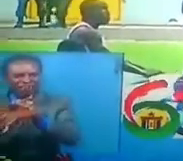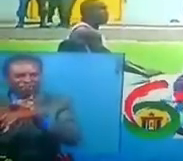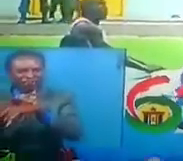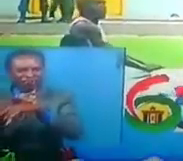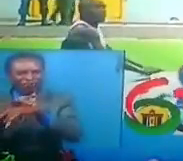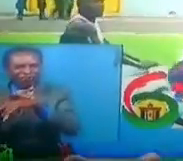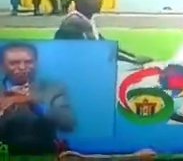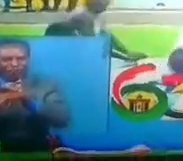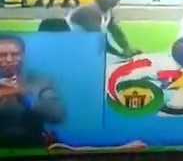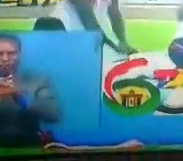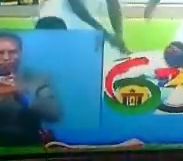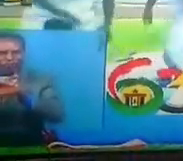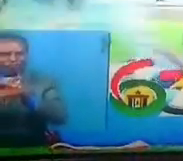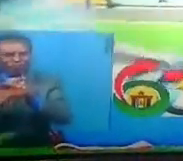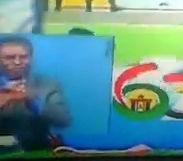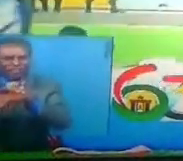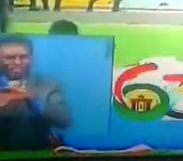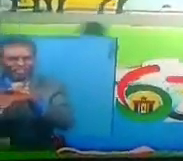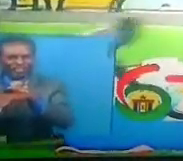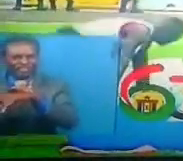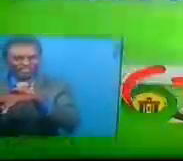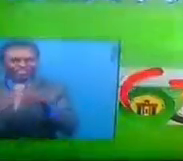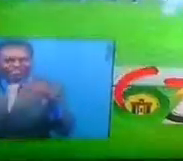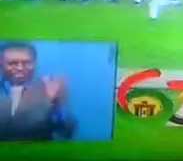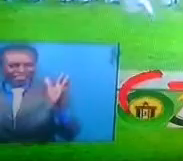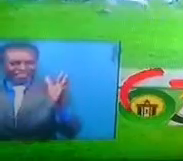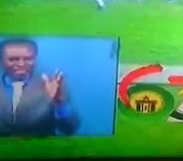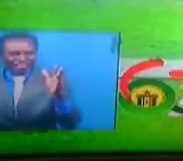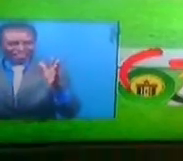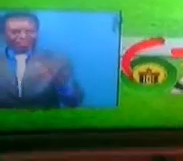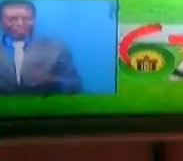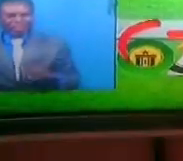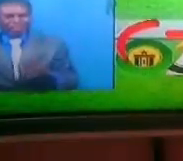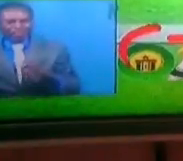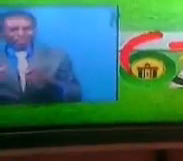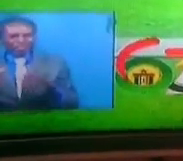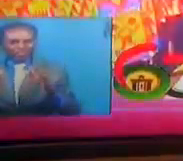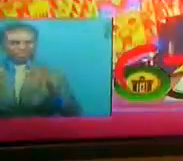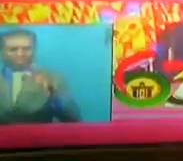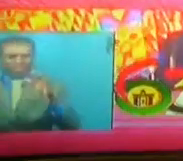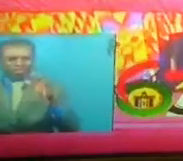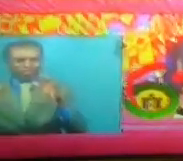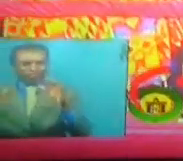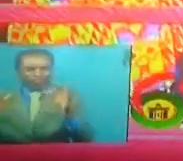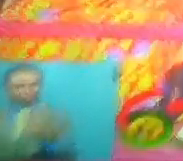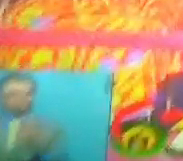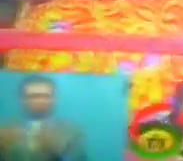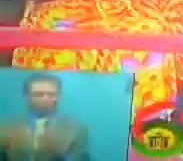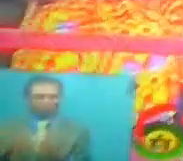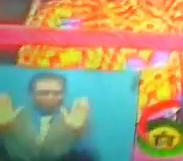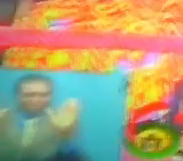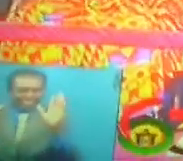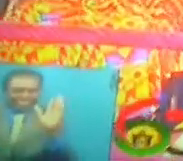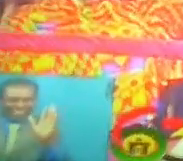actually. Okay, and that's he jumped paying compliments. What does that mean? He was saluting when he jumped through the ring. Oh,